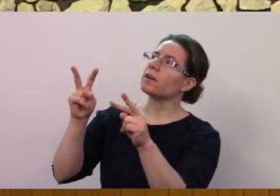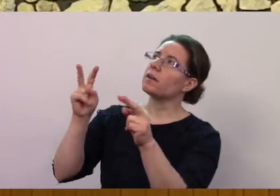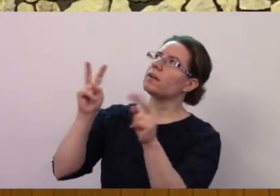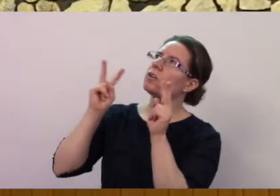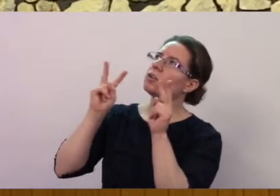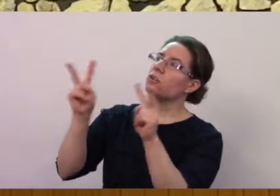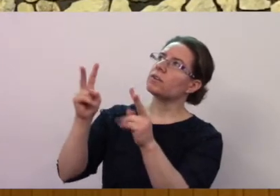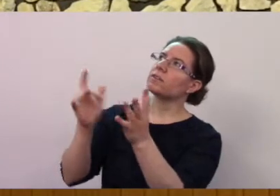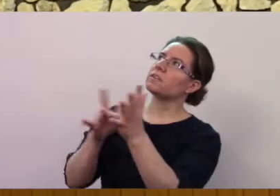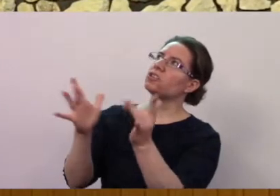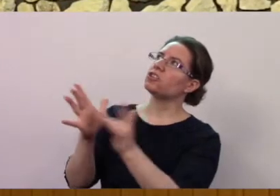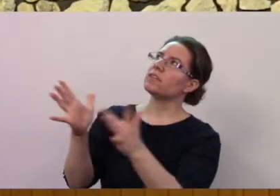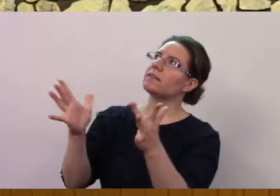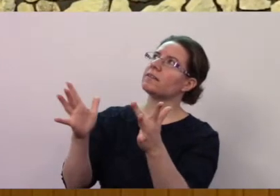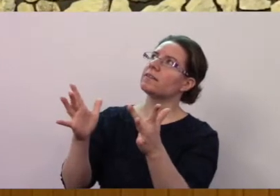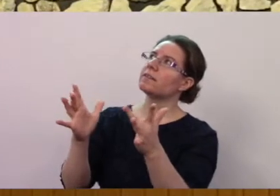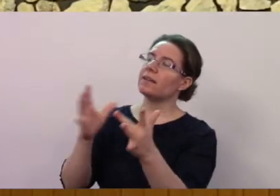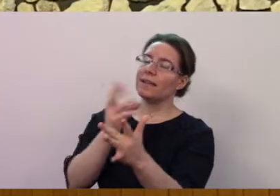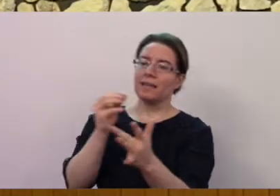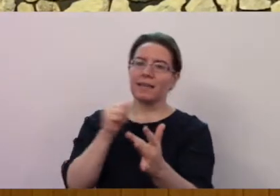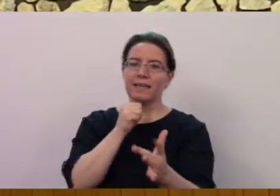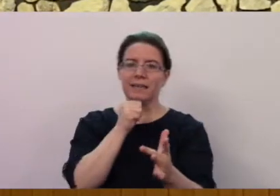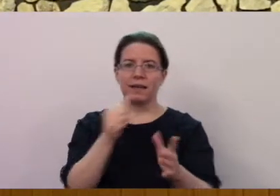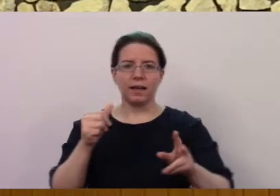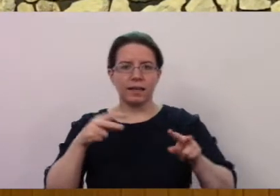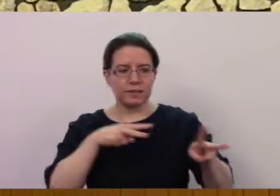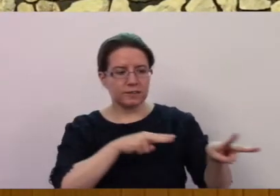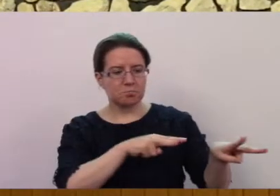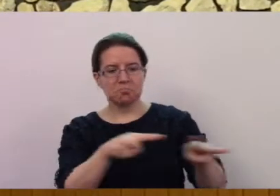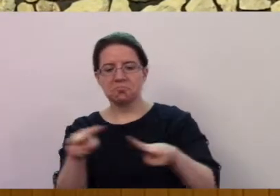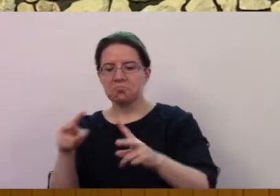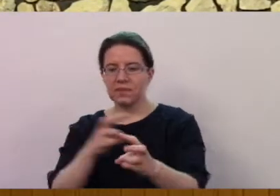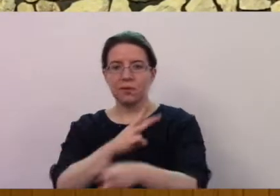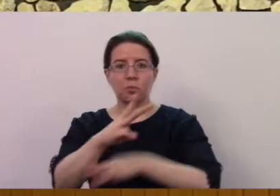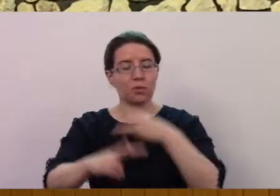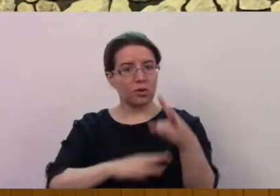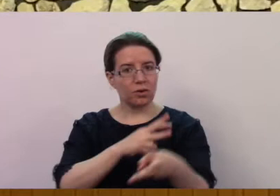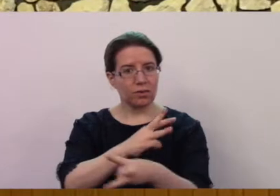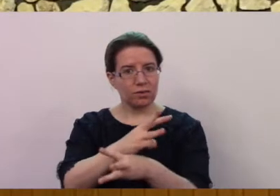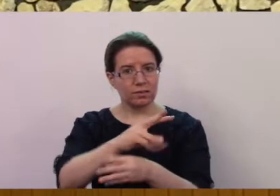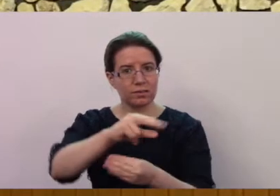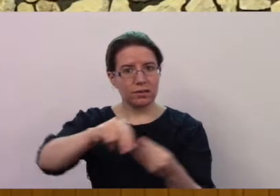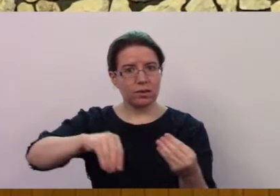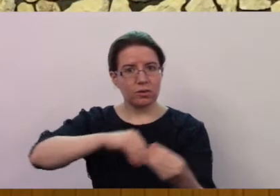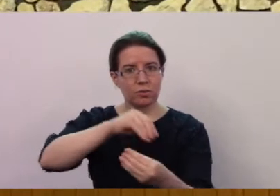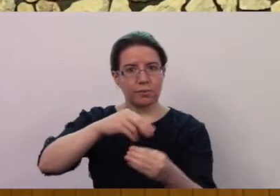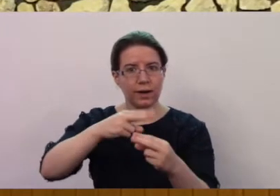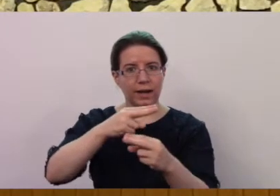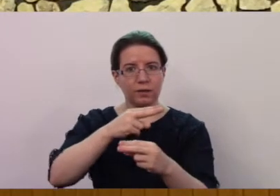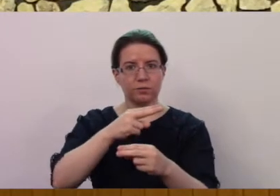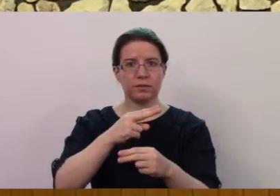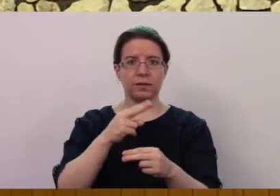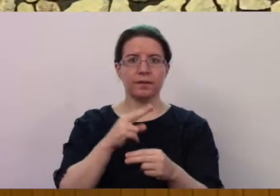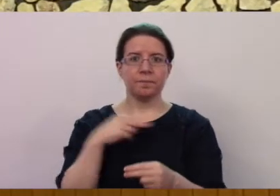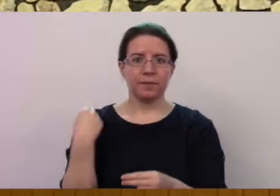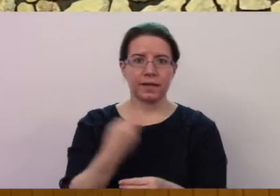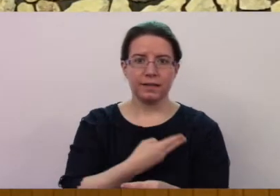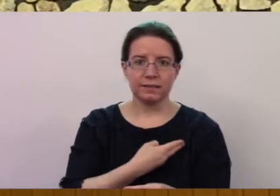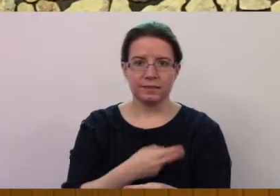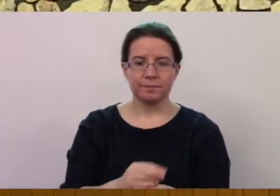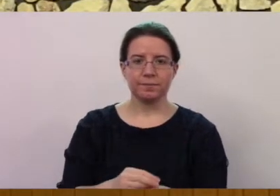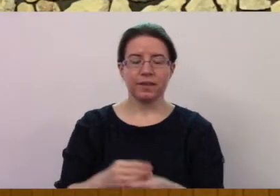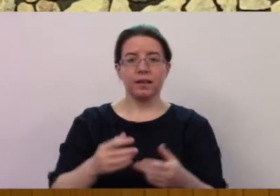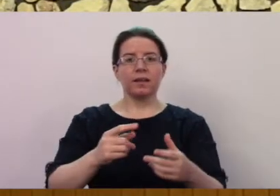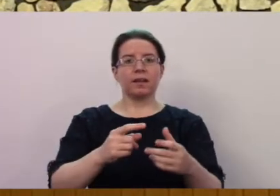look to him and not after the things of this world. And then they shall see the Son of Man